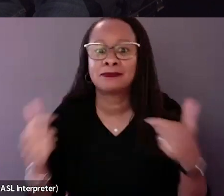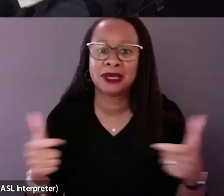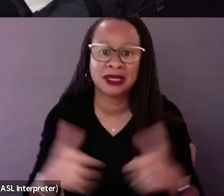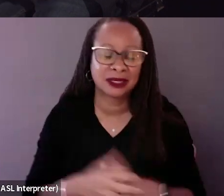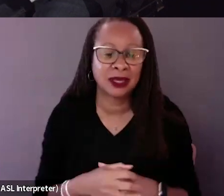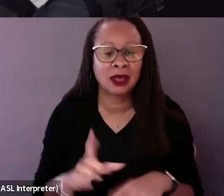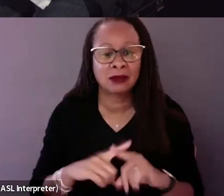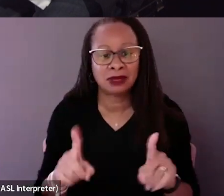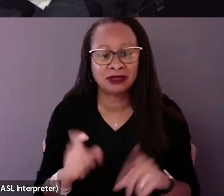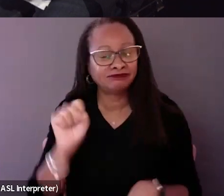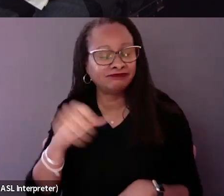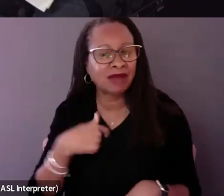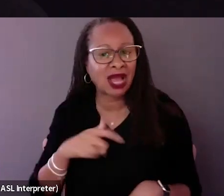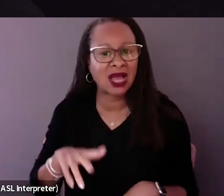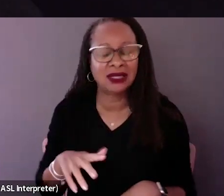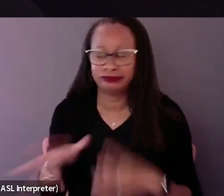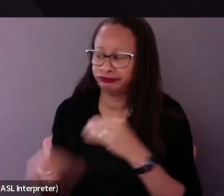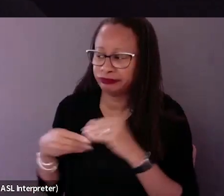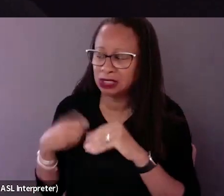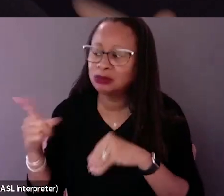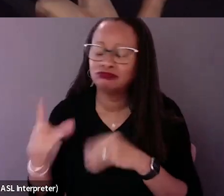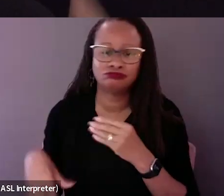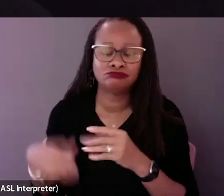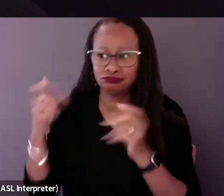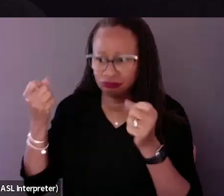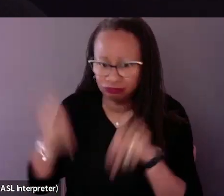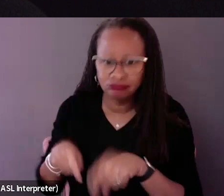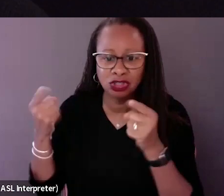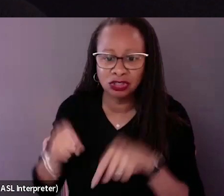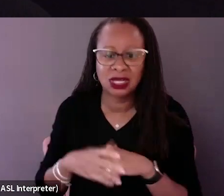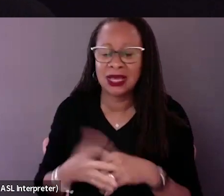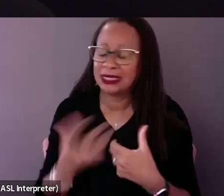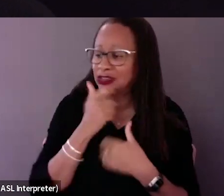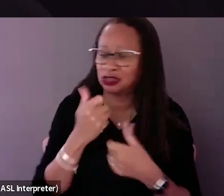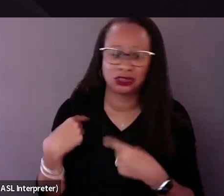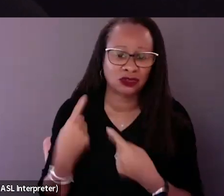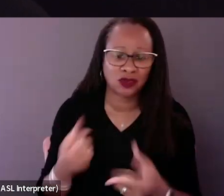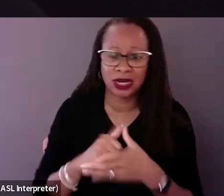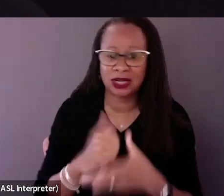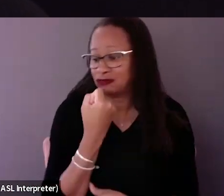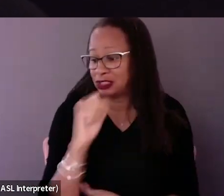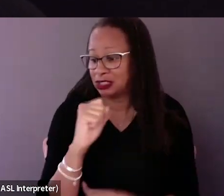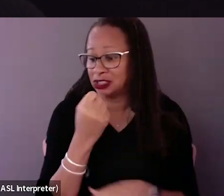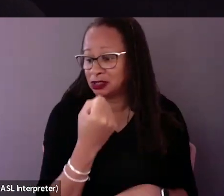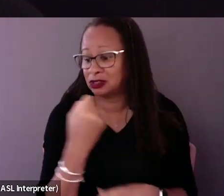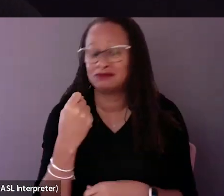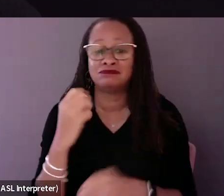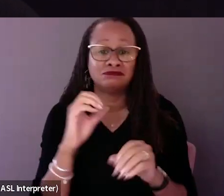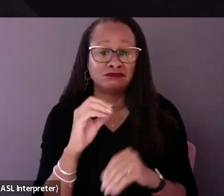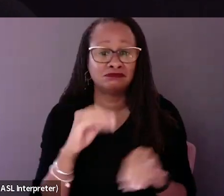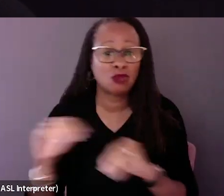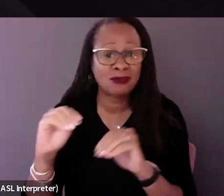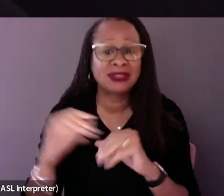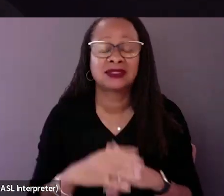But yeah, I kind of second what Jesse said. I've been interested in, I think, resistance movements and like working on projects about resistance movements. But when